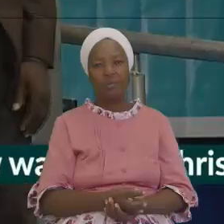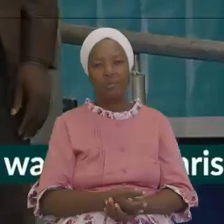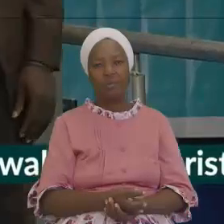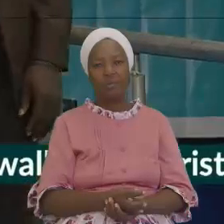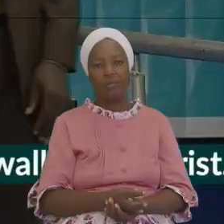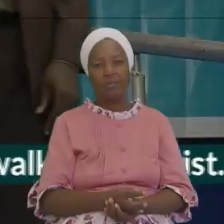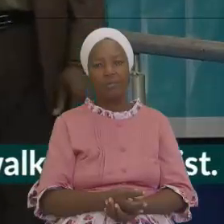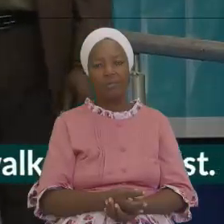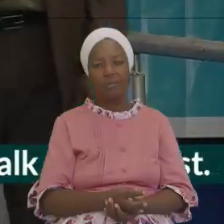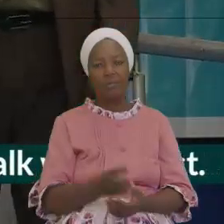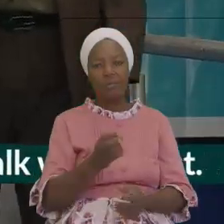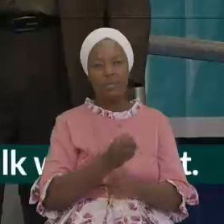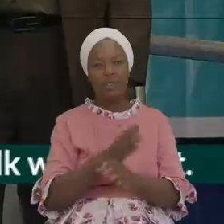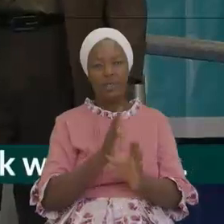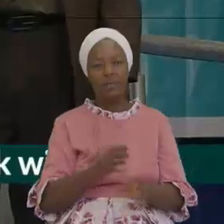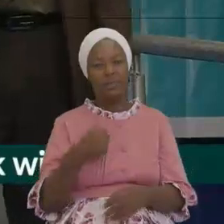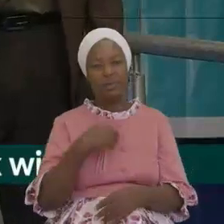Counselor, we are waiting.